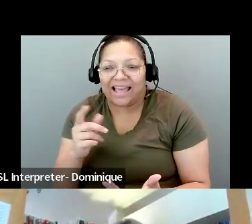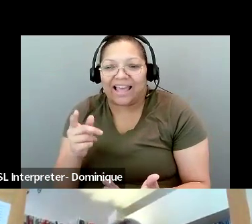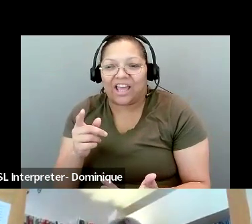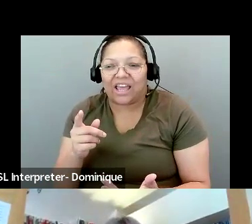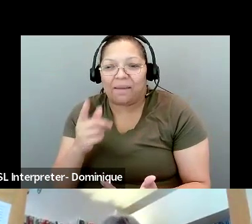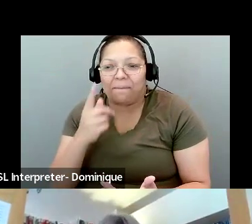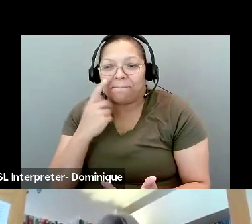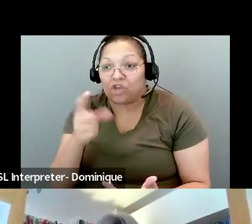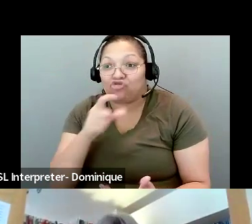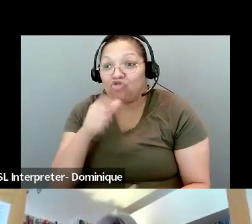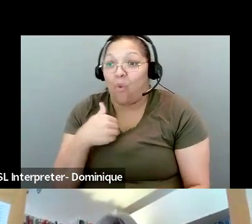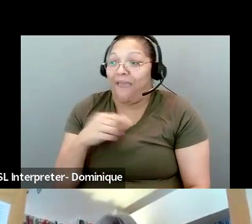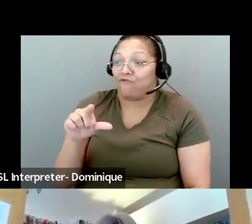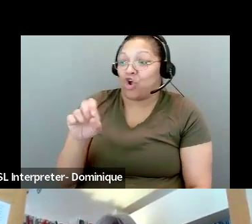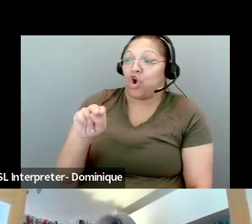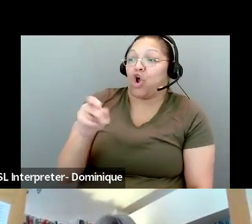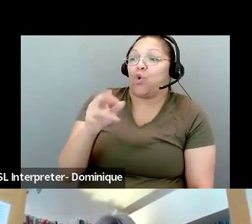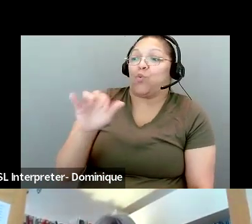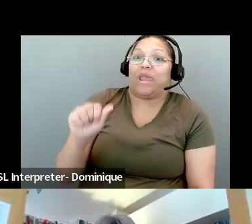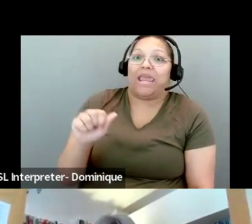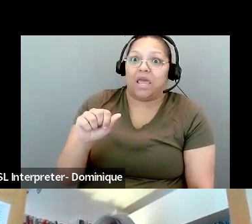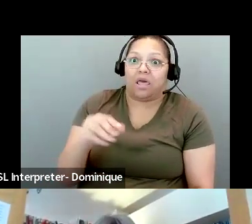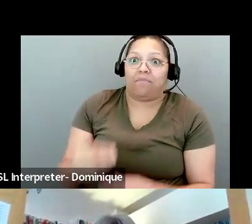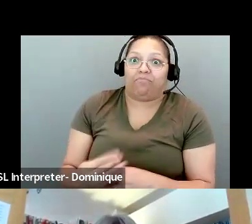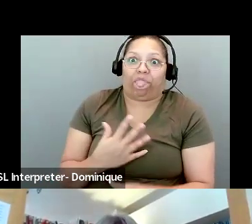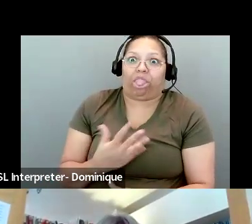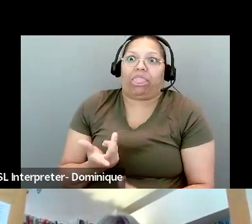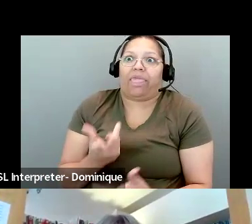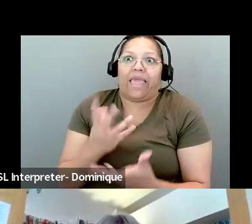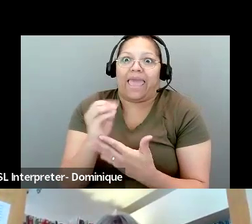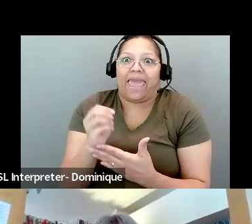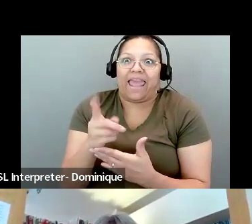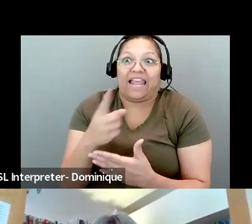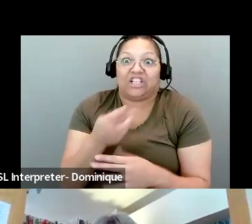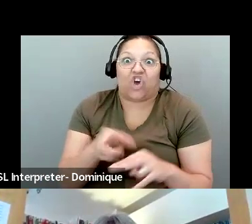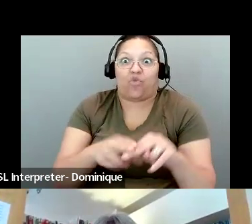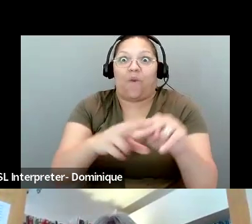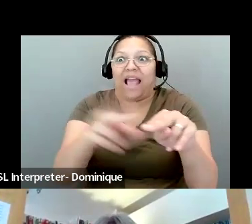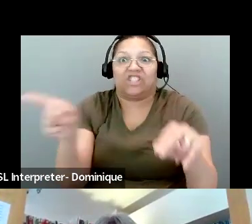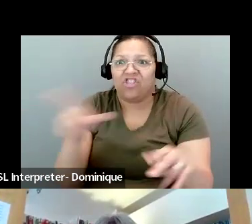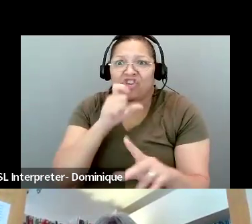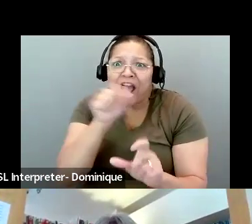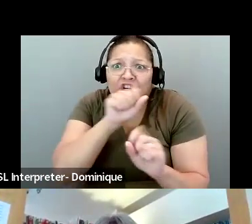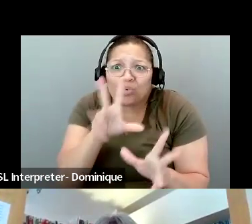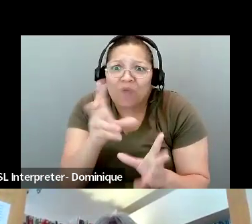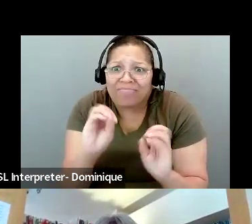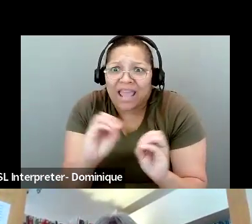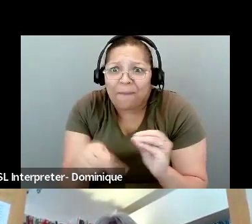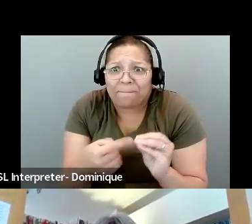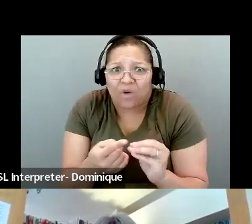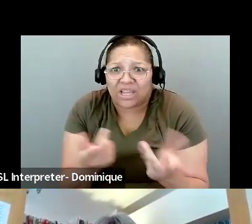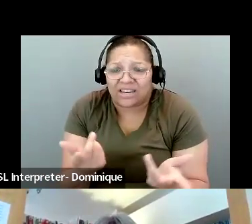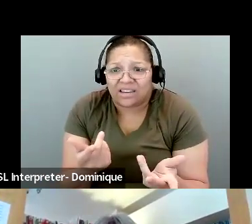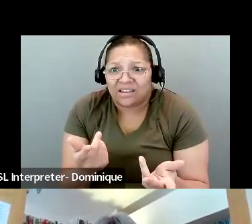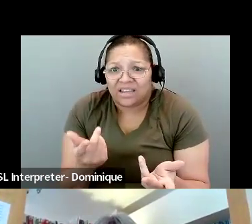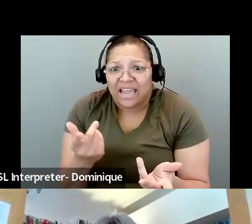because that is on the rise, and they're not going to do anything about that, because people have sex no